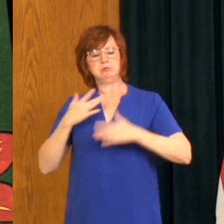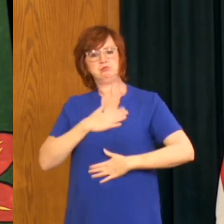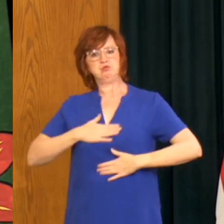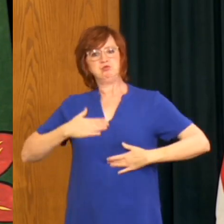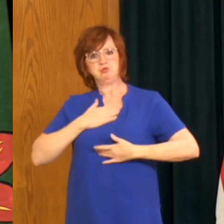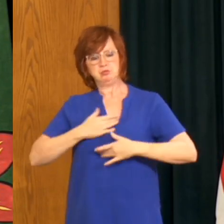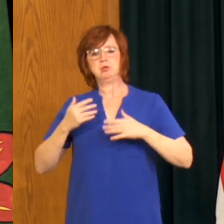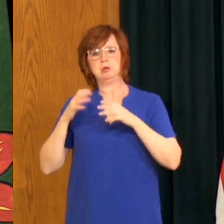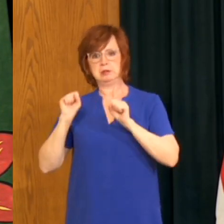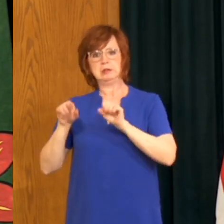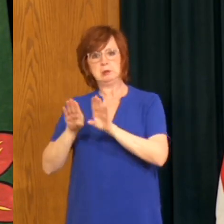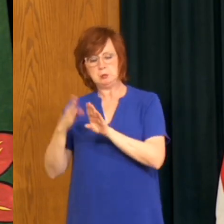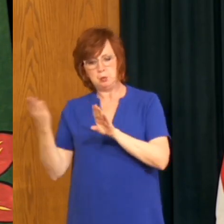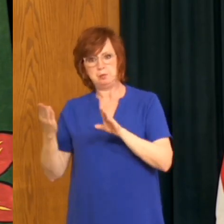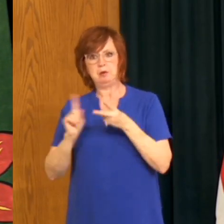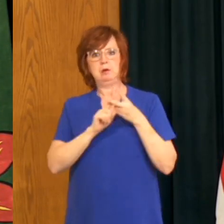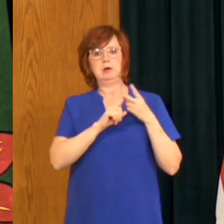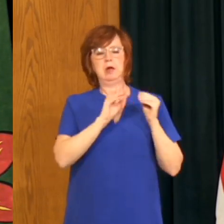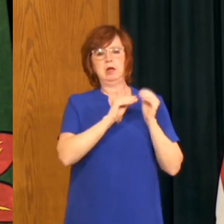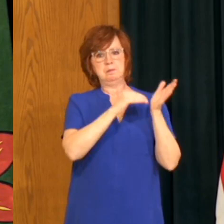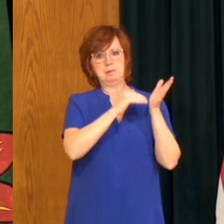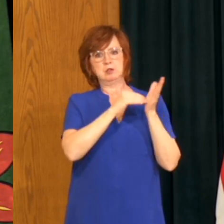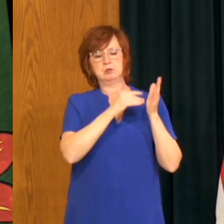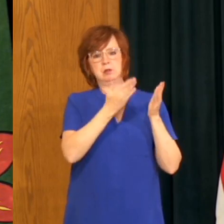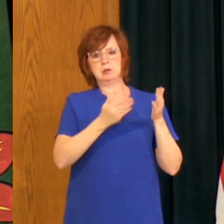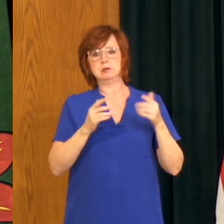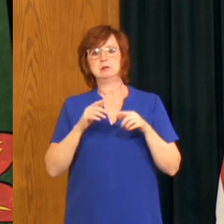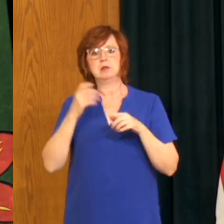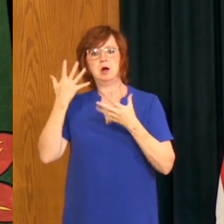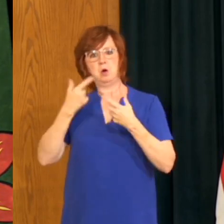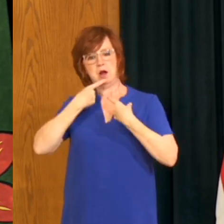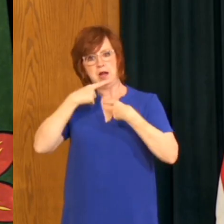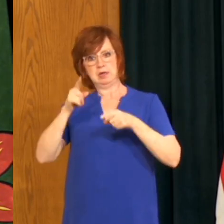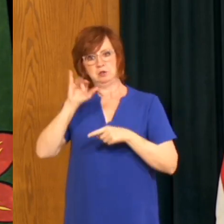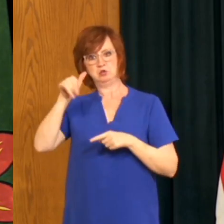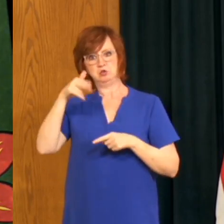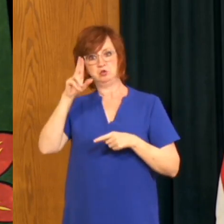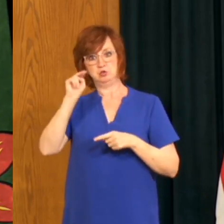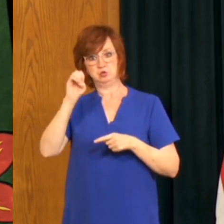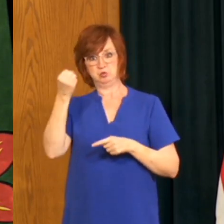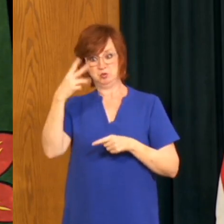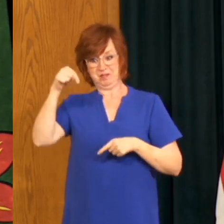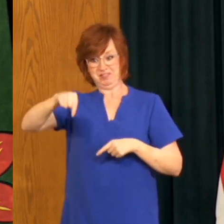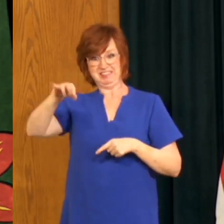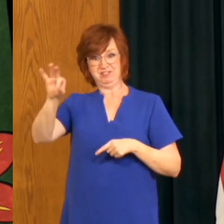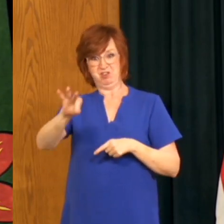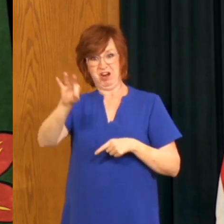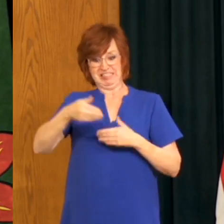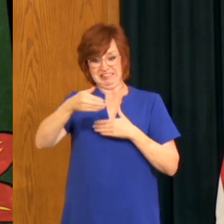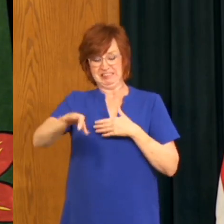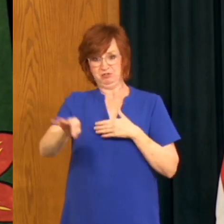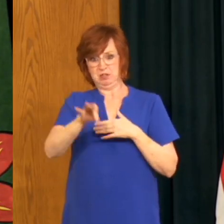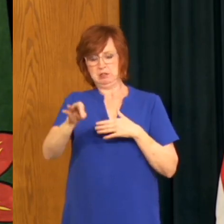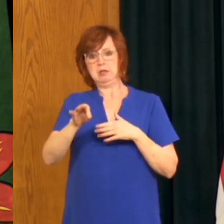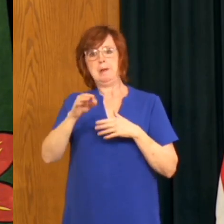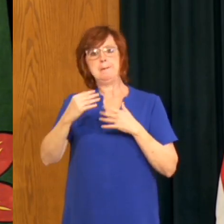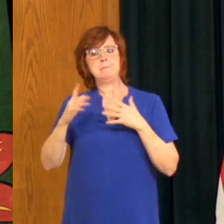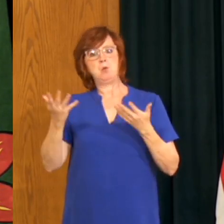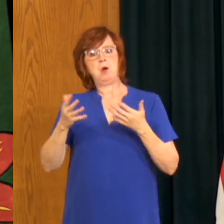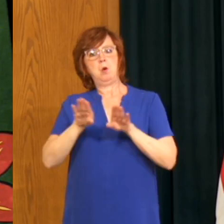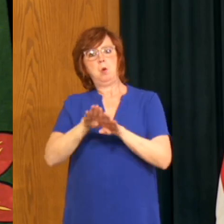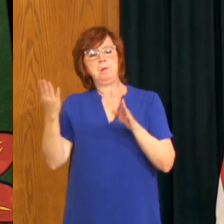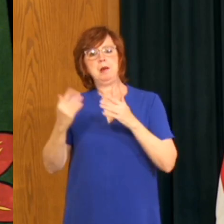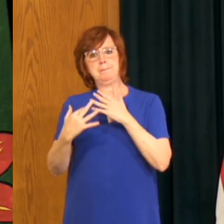restart. Today, I'm pleased to announce that as of Friday, June the 12th, this Friday, that beaches and playgrounds will be able to